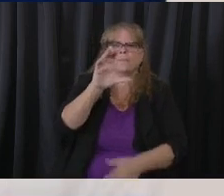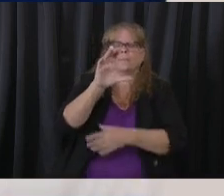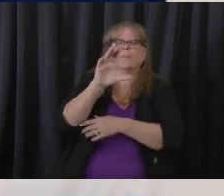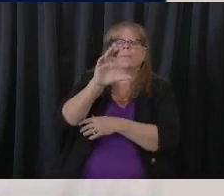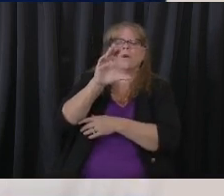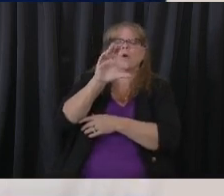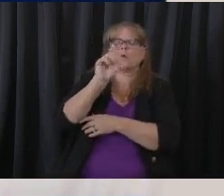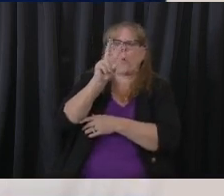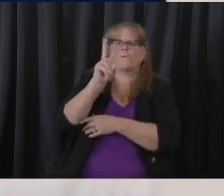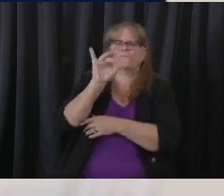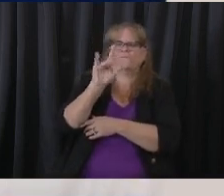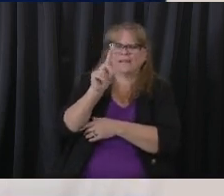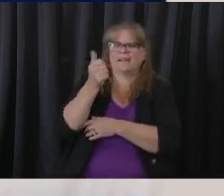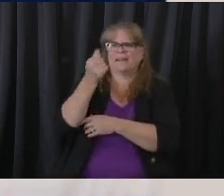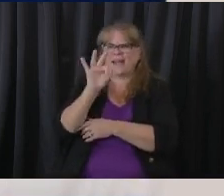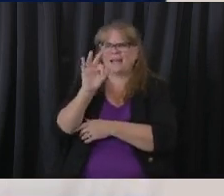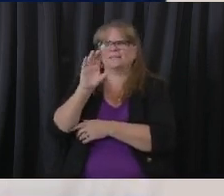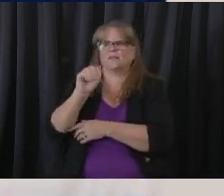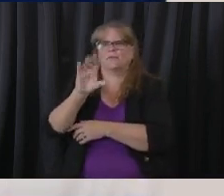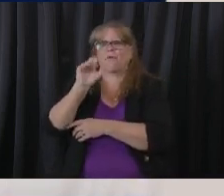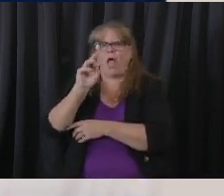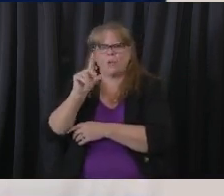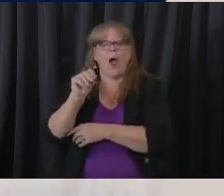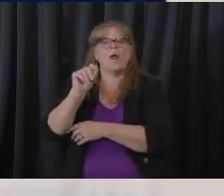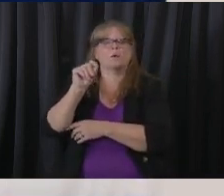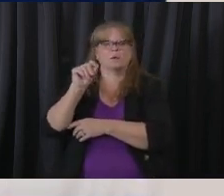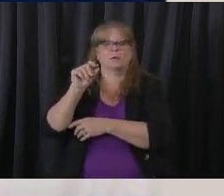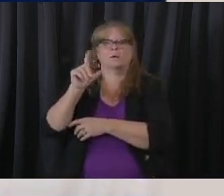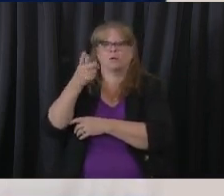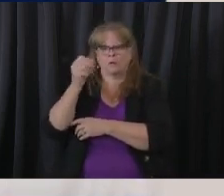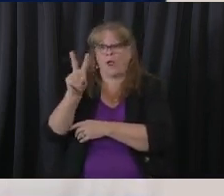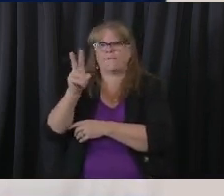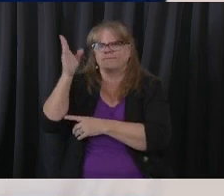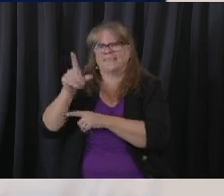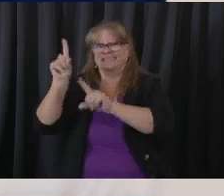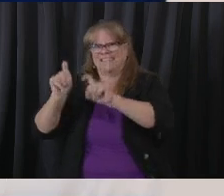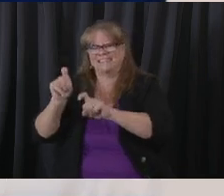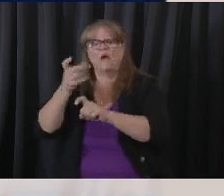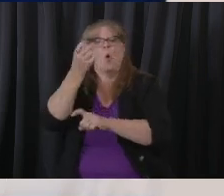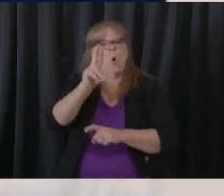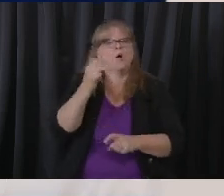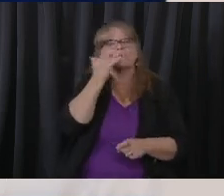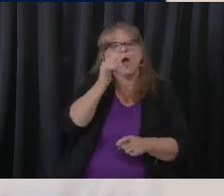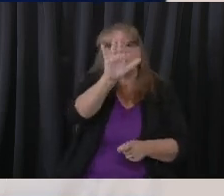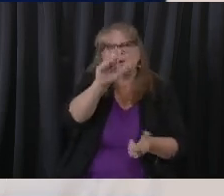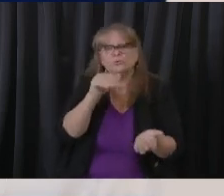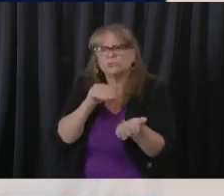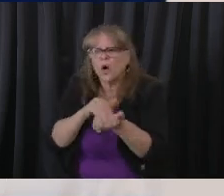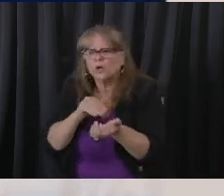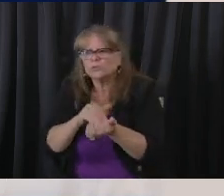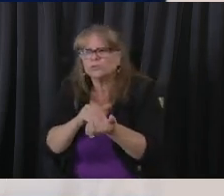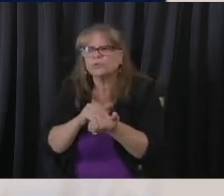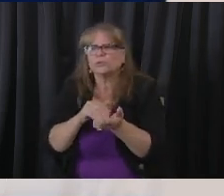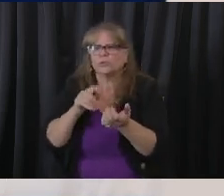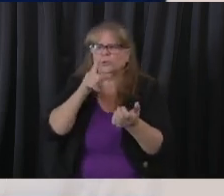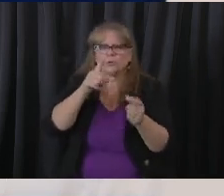all, including symptoms that you might think are caused by the air quality, please get tested. And if you're not experiencing symptoms,